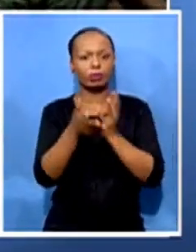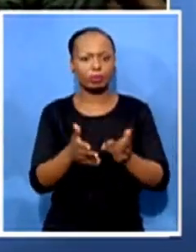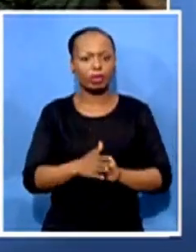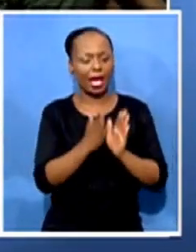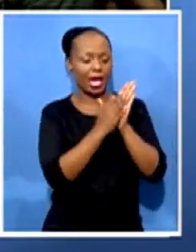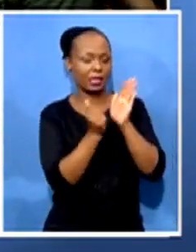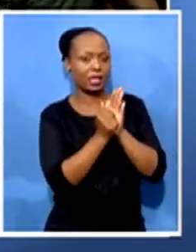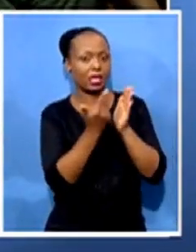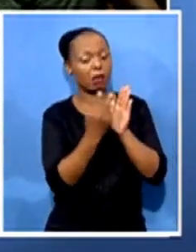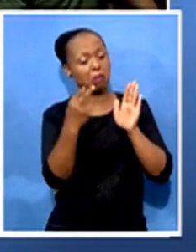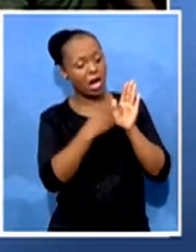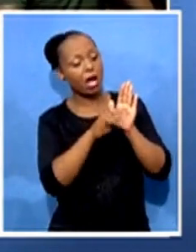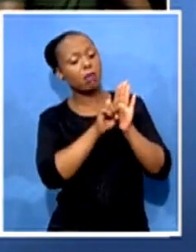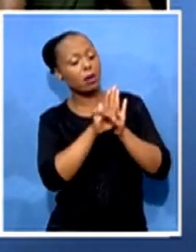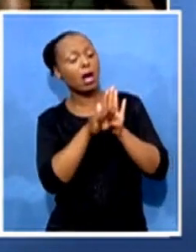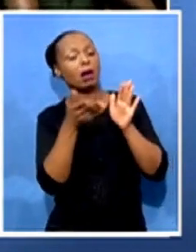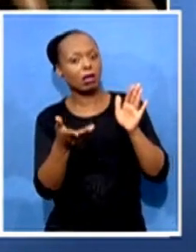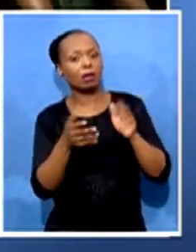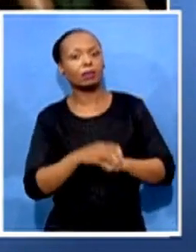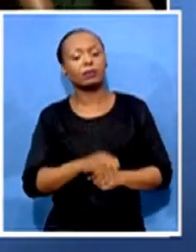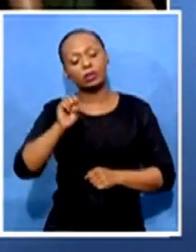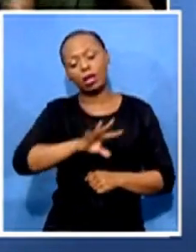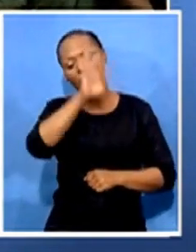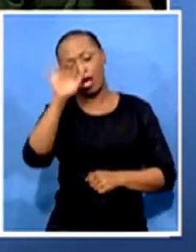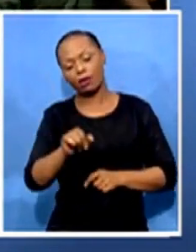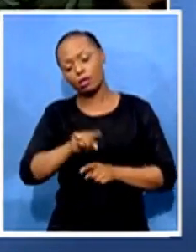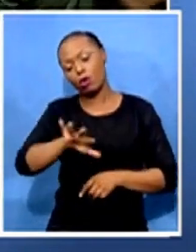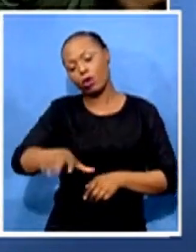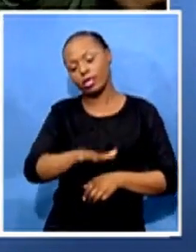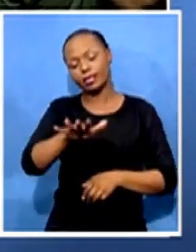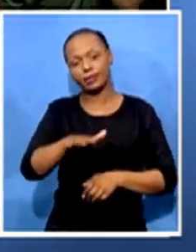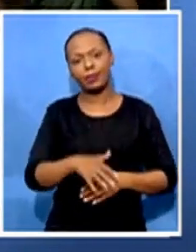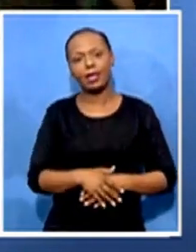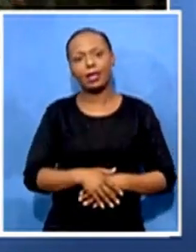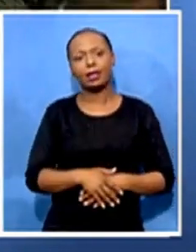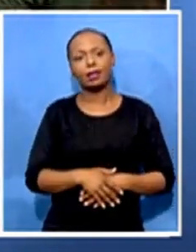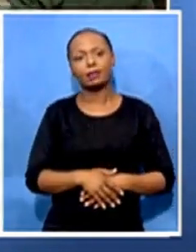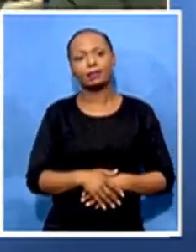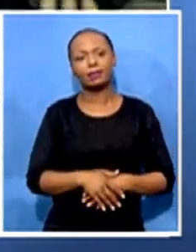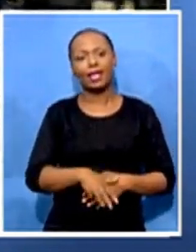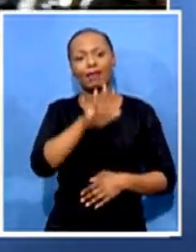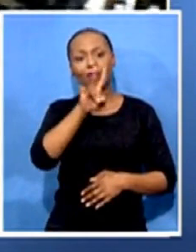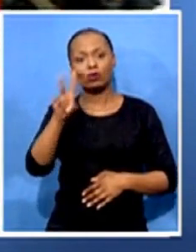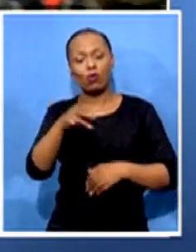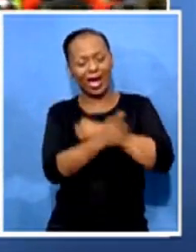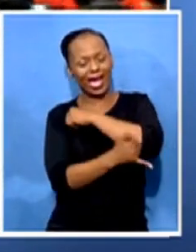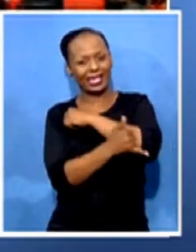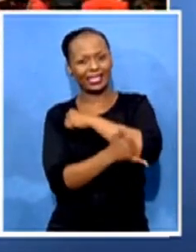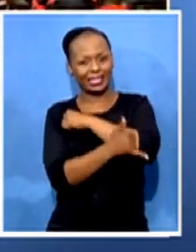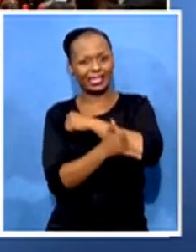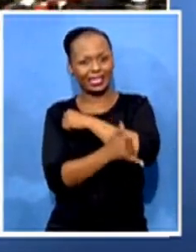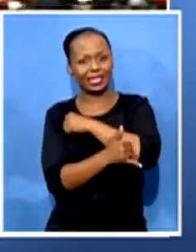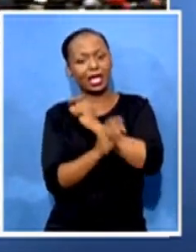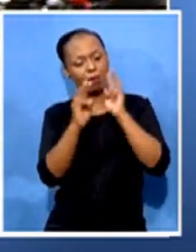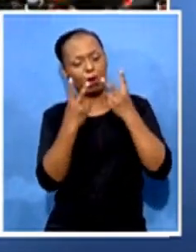viewers across the continent. 52 countries is what watches this channel, SABC News Channel. Vanessa Puna, SABC News senior reporter in Brackenfell